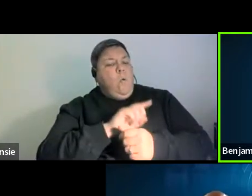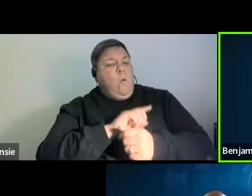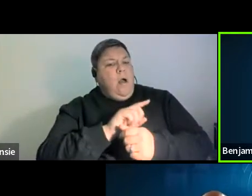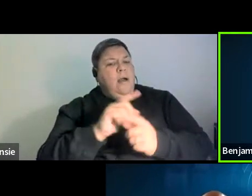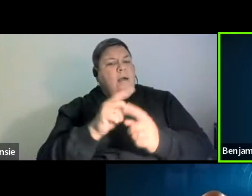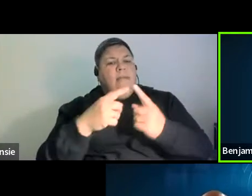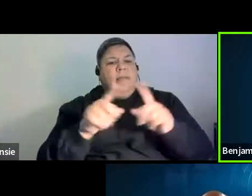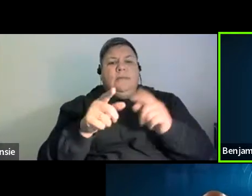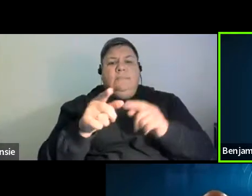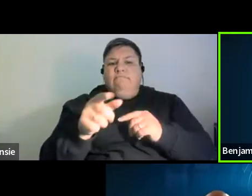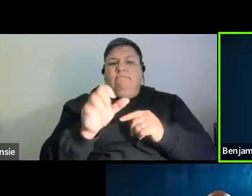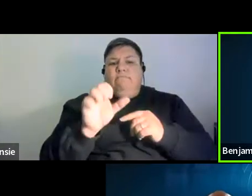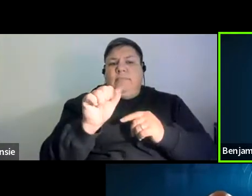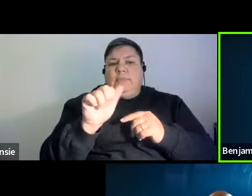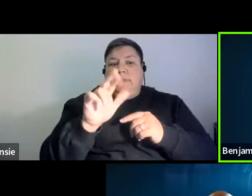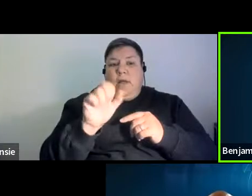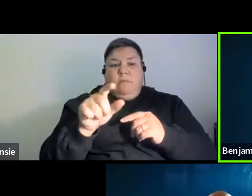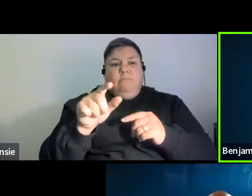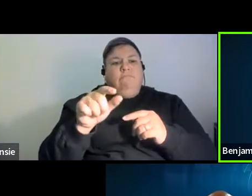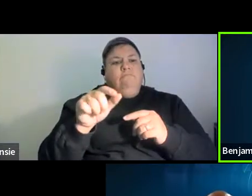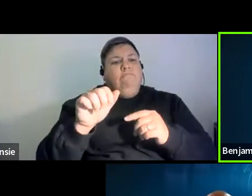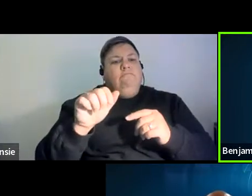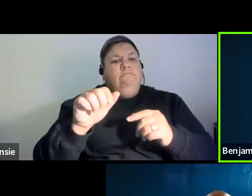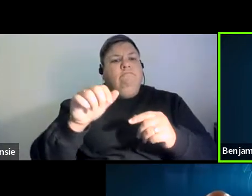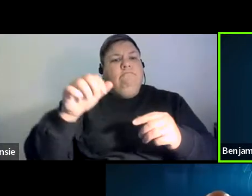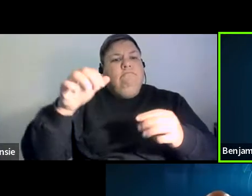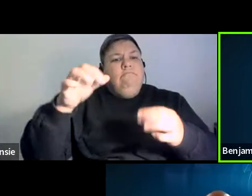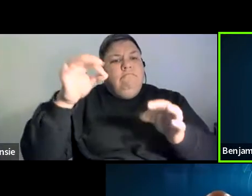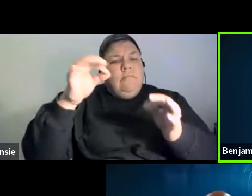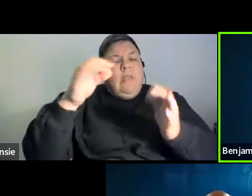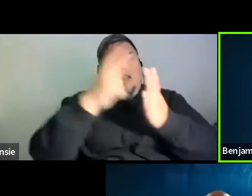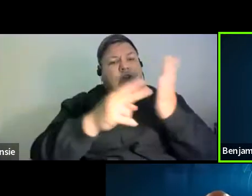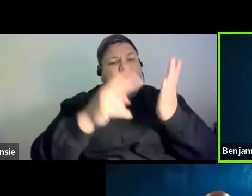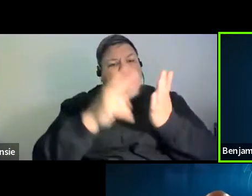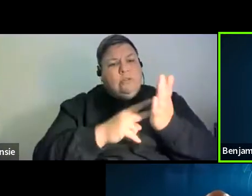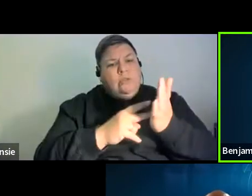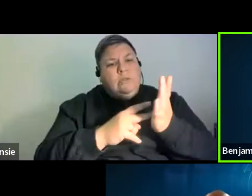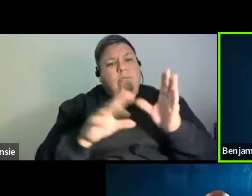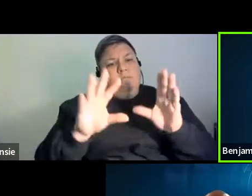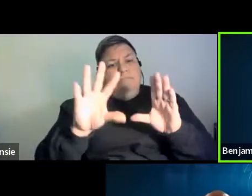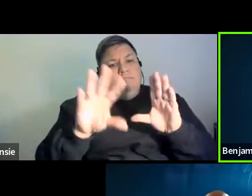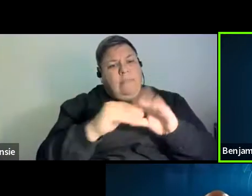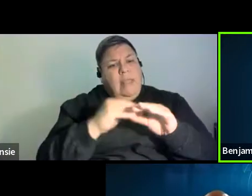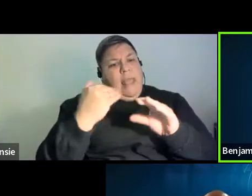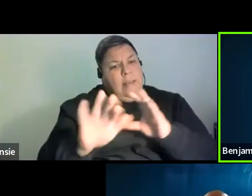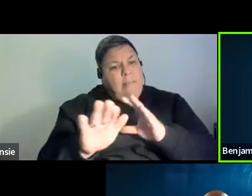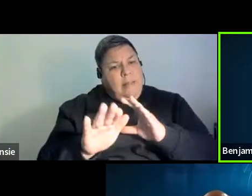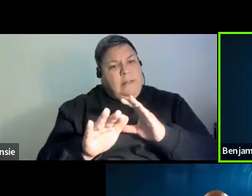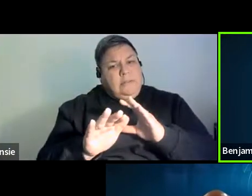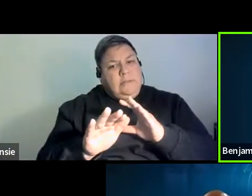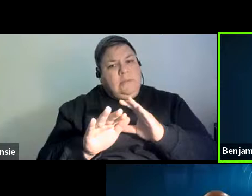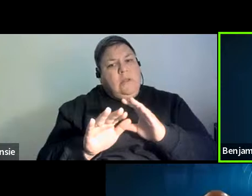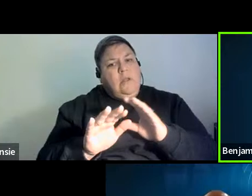issue registered representative registration process concluded emails, yet SARS have